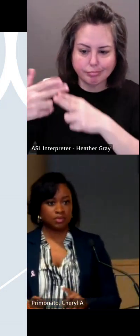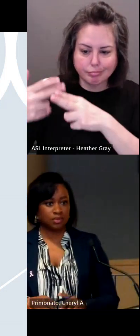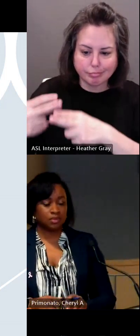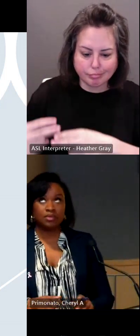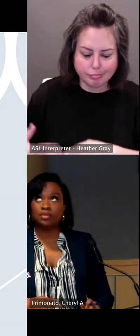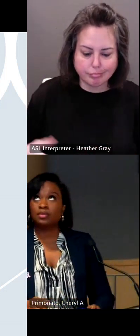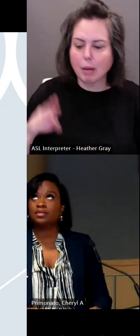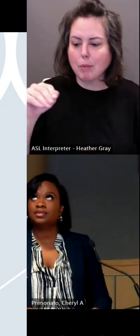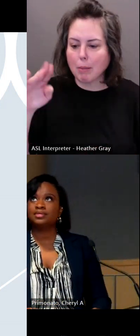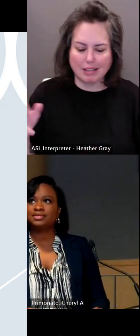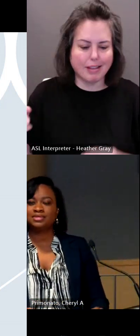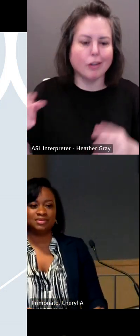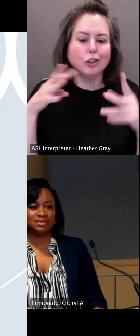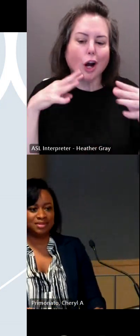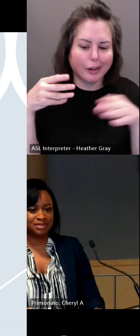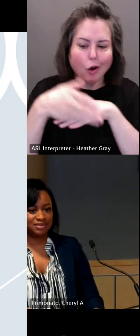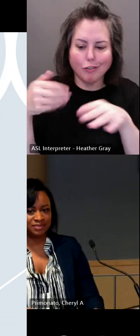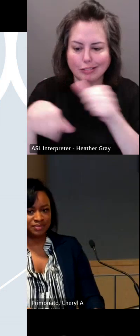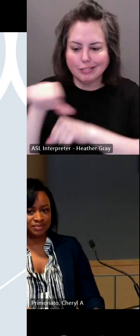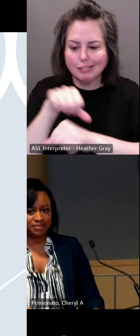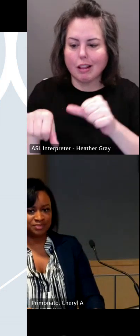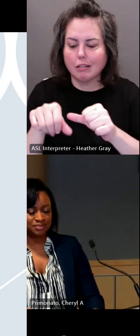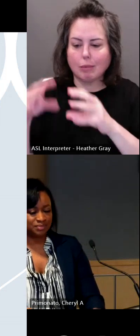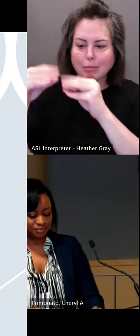Bobby. Lori Bennett. Mizgorski.